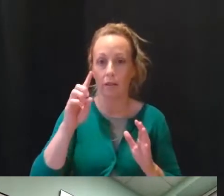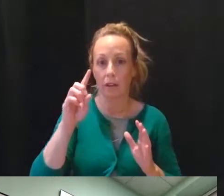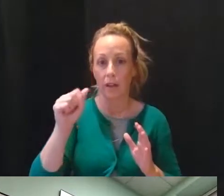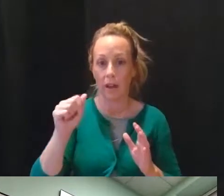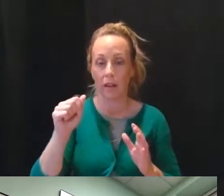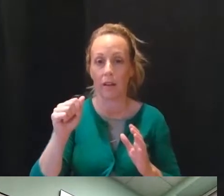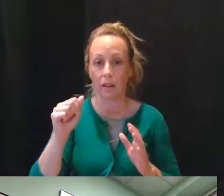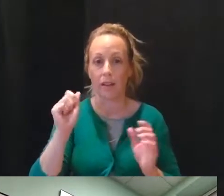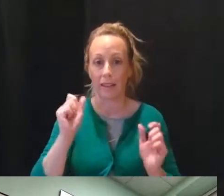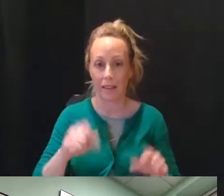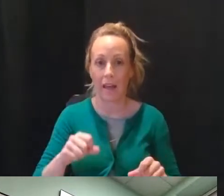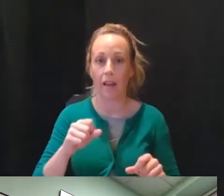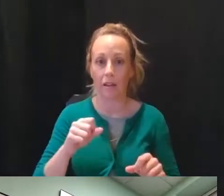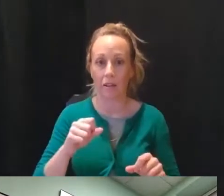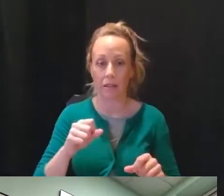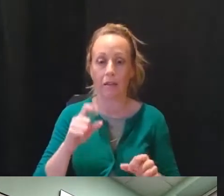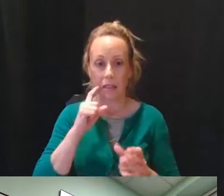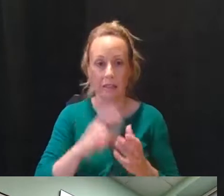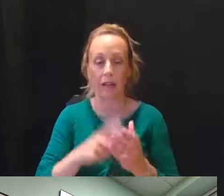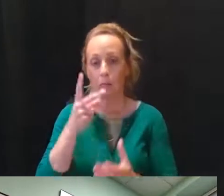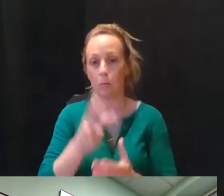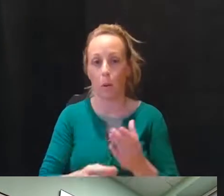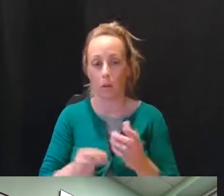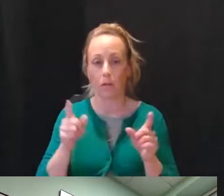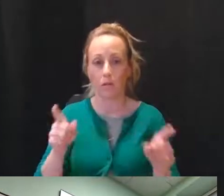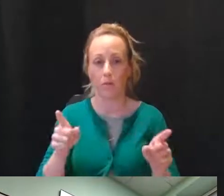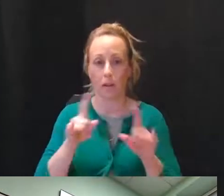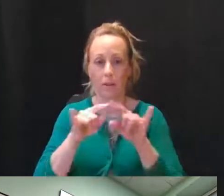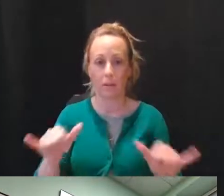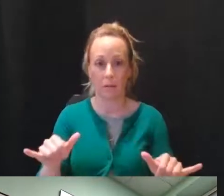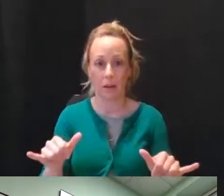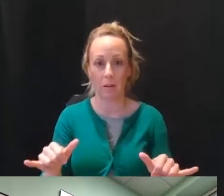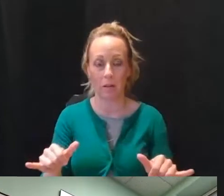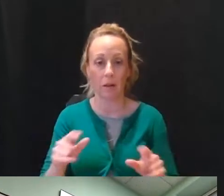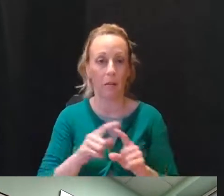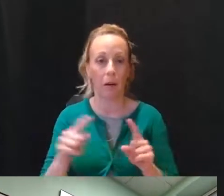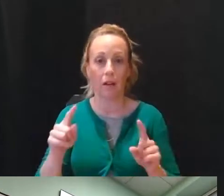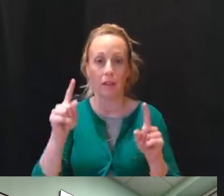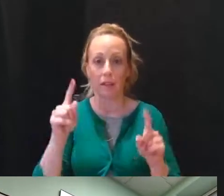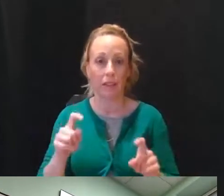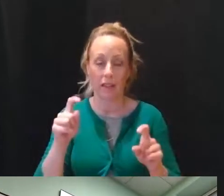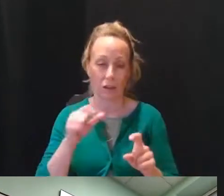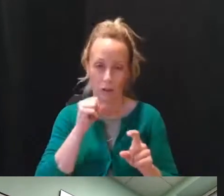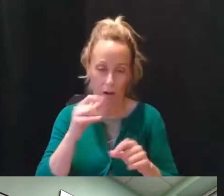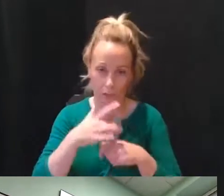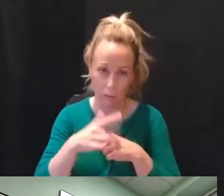that can detect both viruses at the same time. But these tests are not widely available.